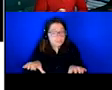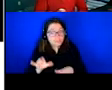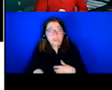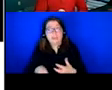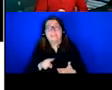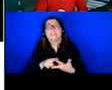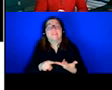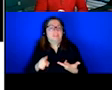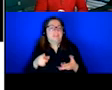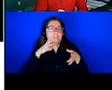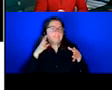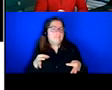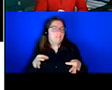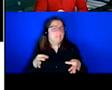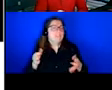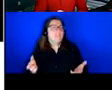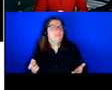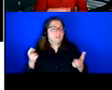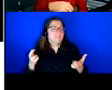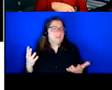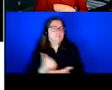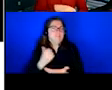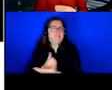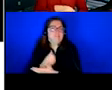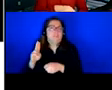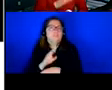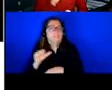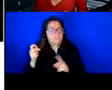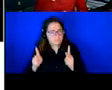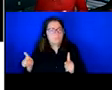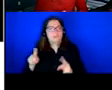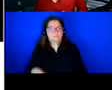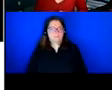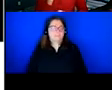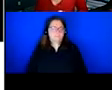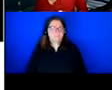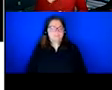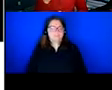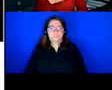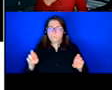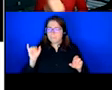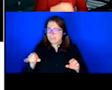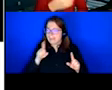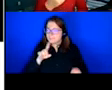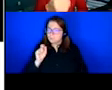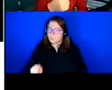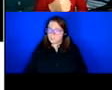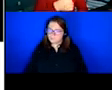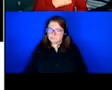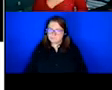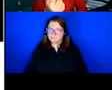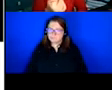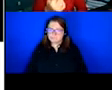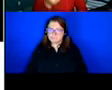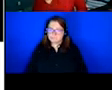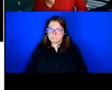think about leveraging the people in building on that too as well. So I hope that kind of answers it. But yeah, it's a similar